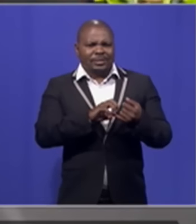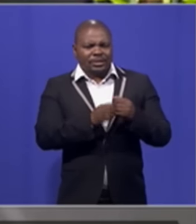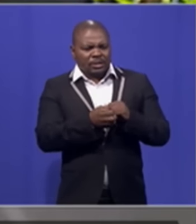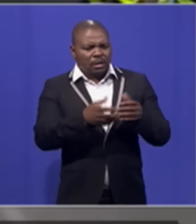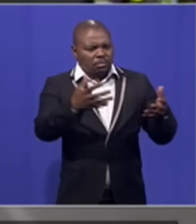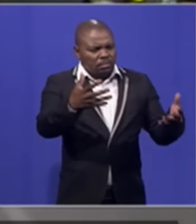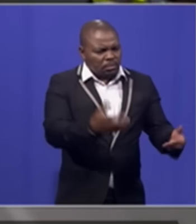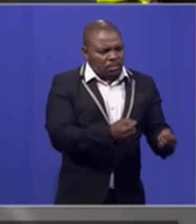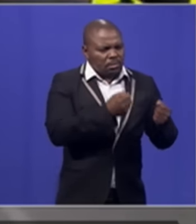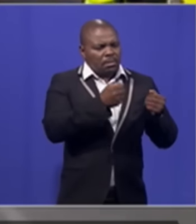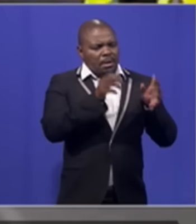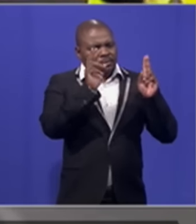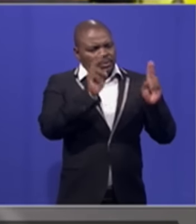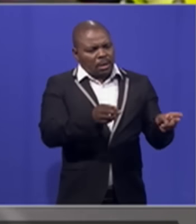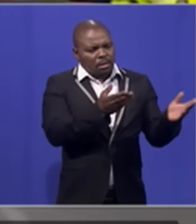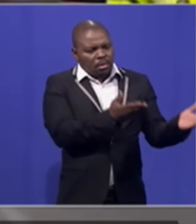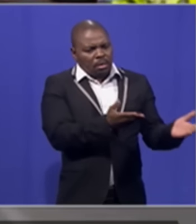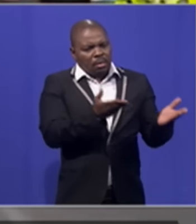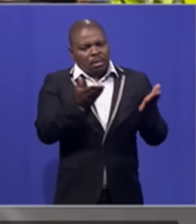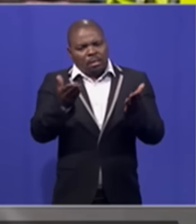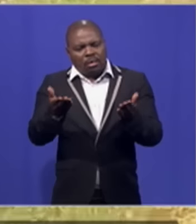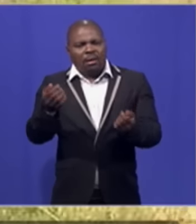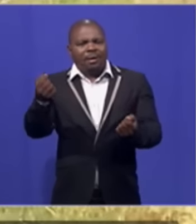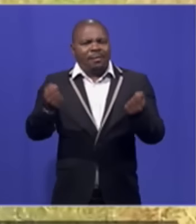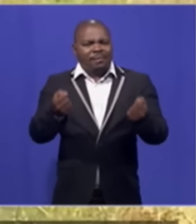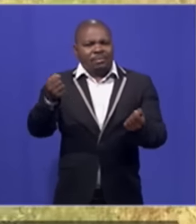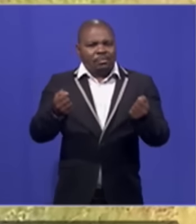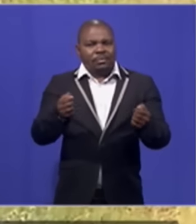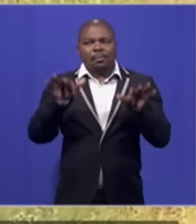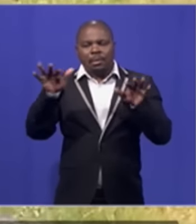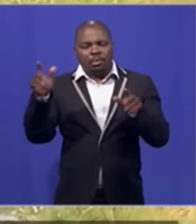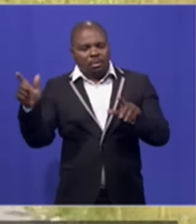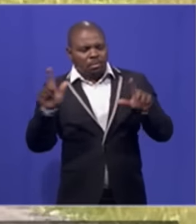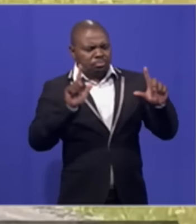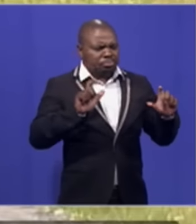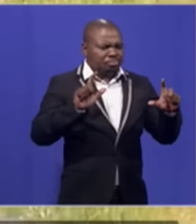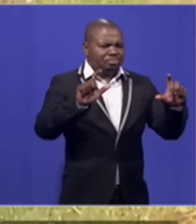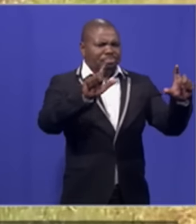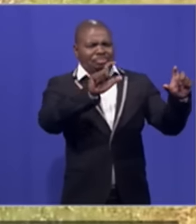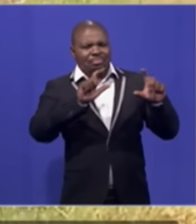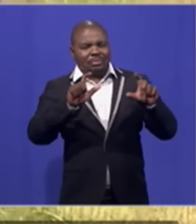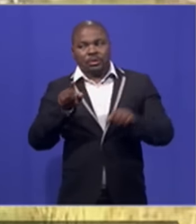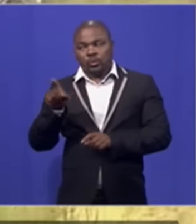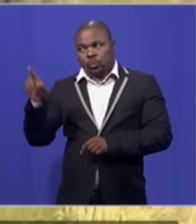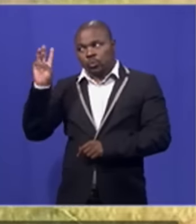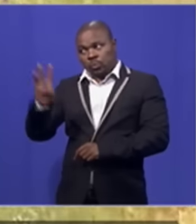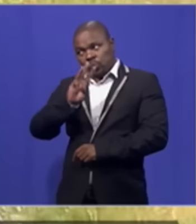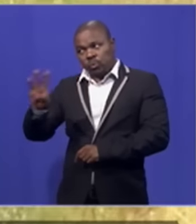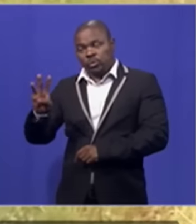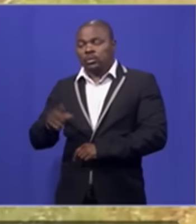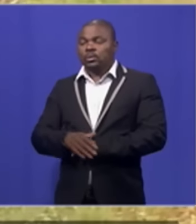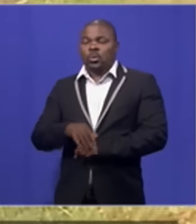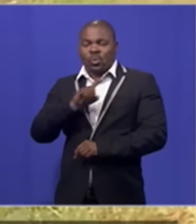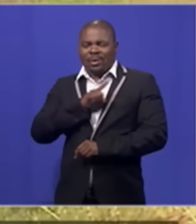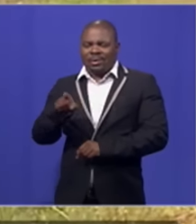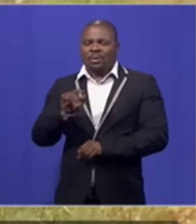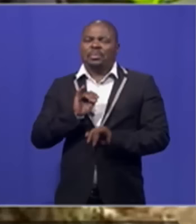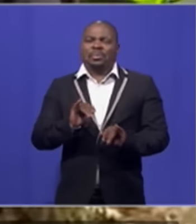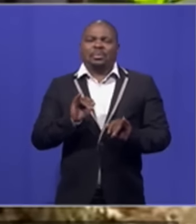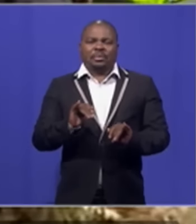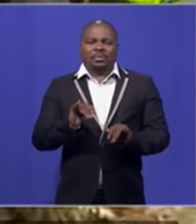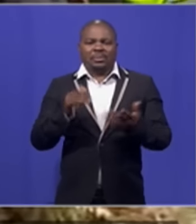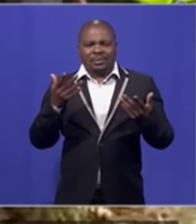ditopo ba kenya ka diveneng batho ba ntse ba nka dinepe jwale ho la kgalemelwa haholo taba eno bana e ne utlwisa bohloko